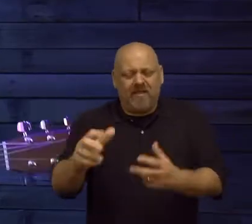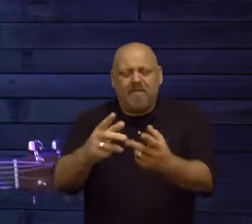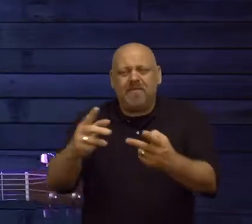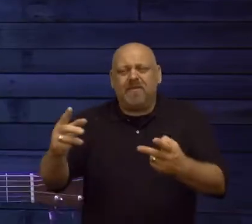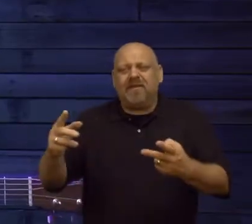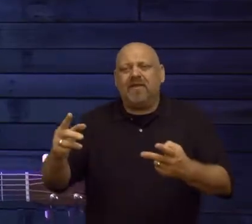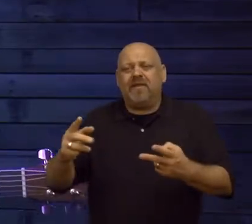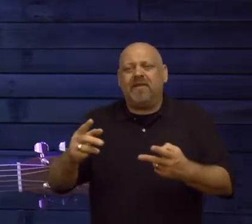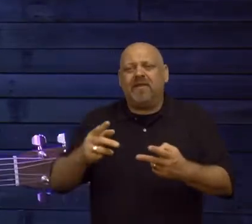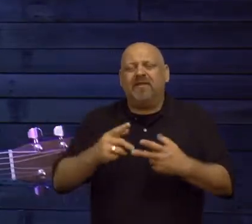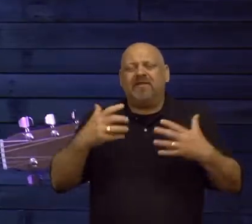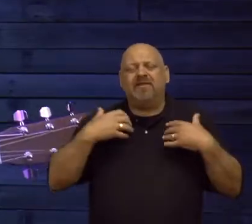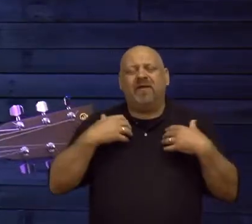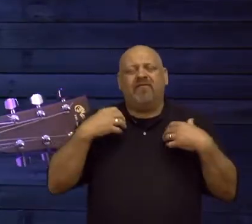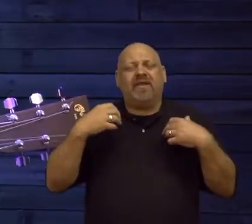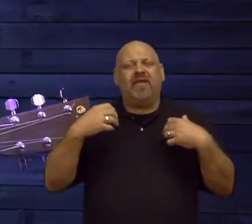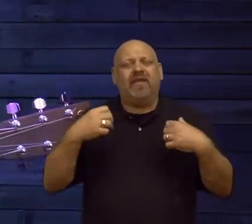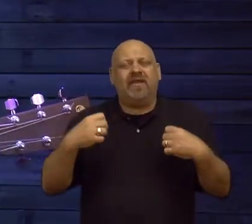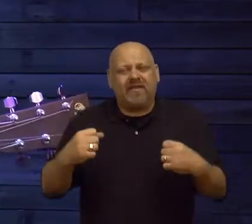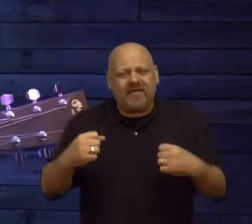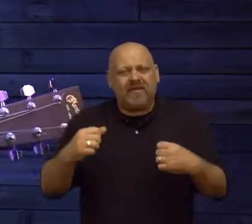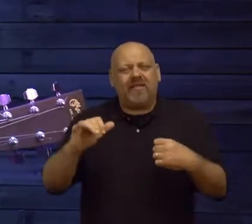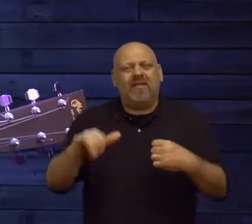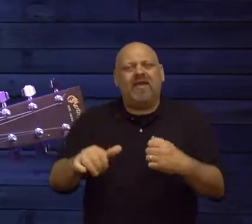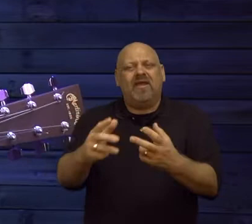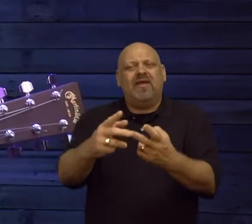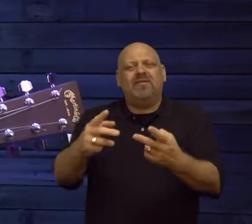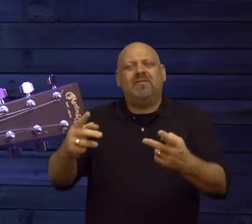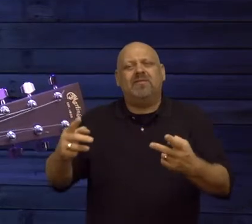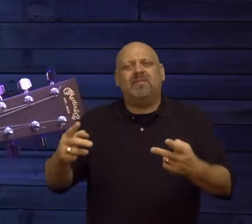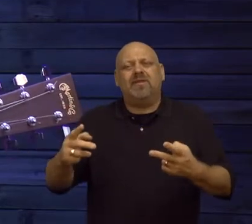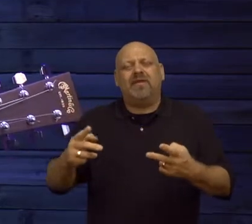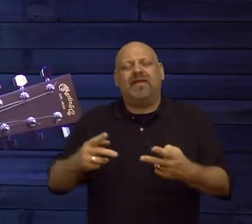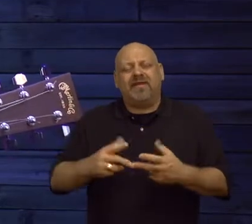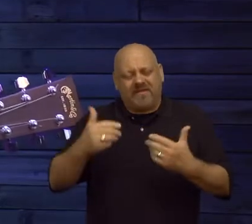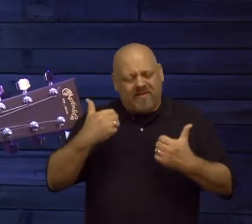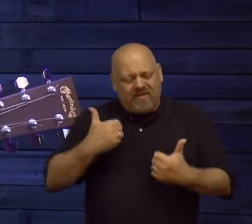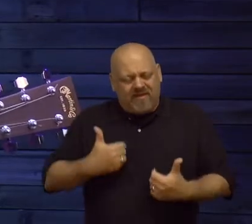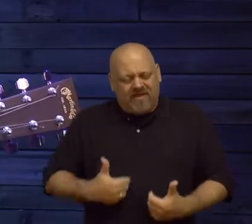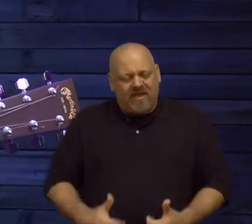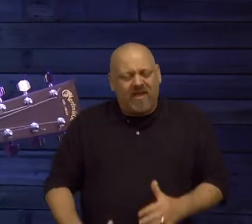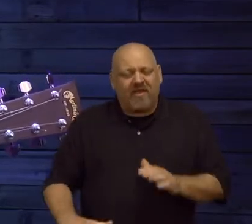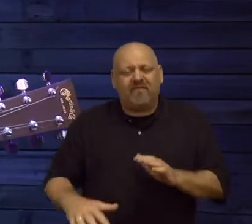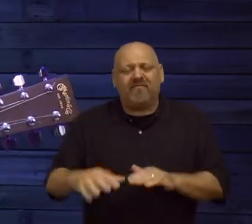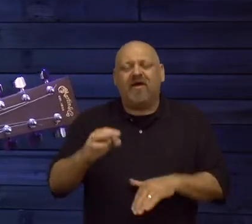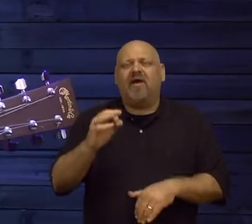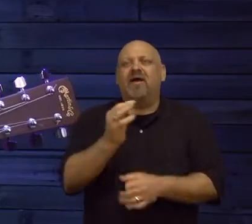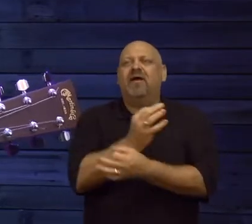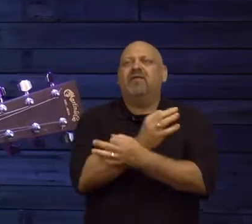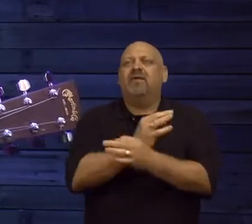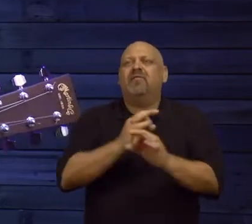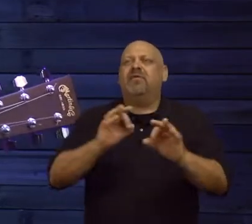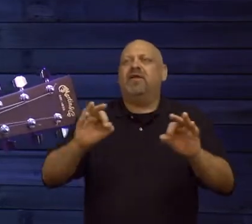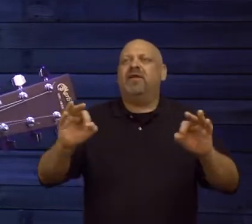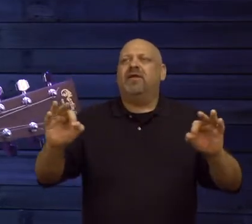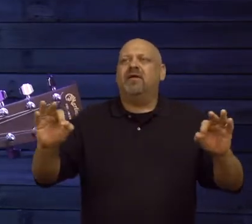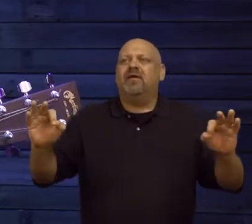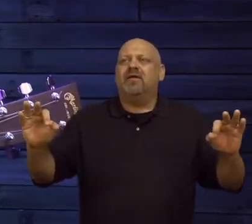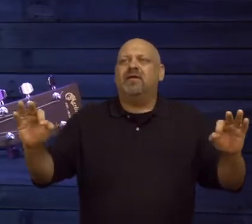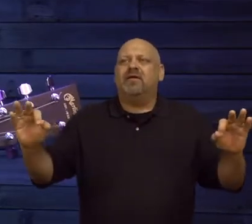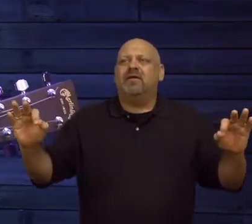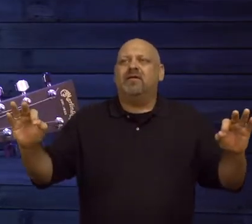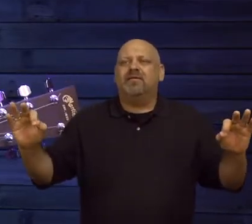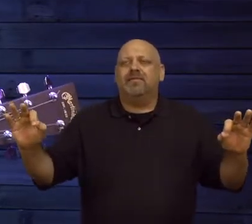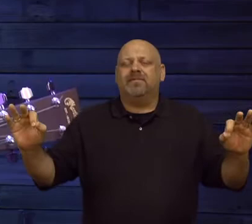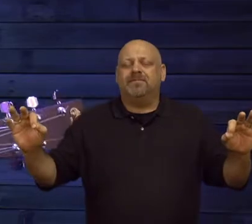It's a place of healing. It's a place where I find